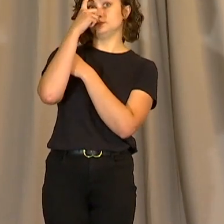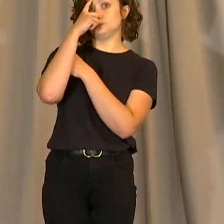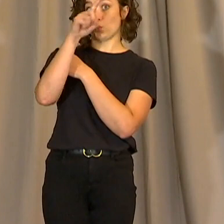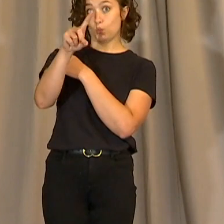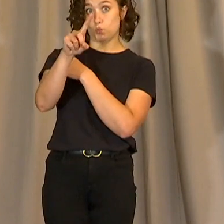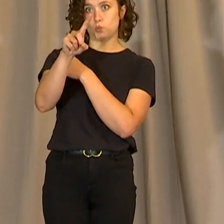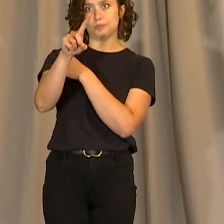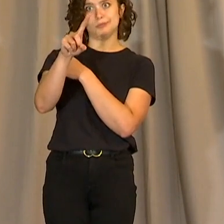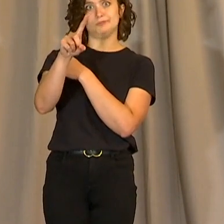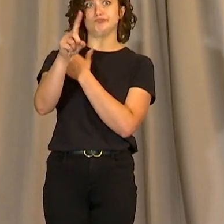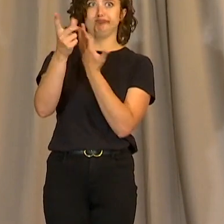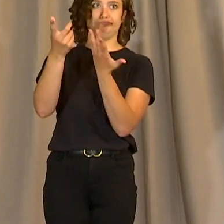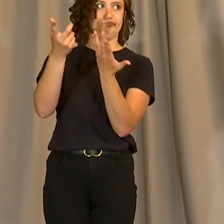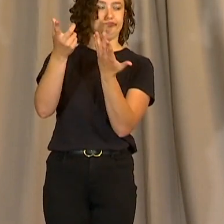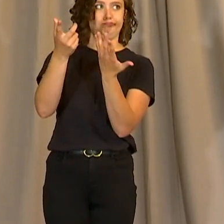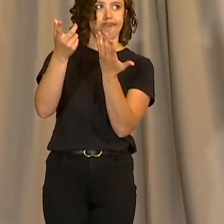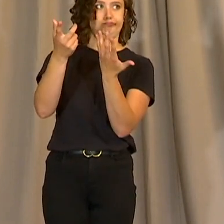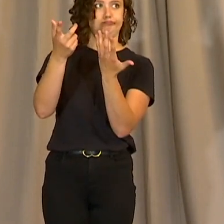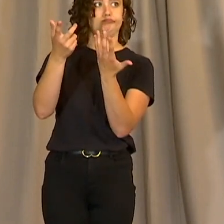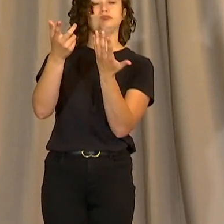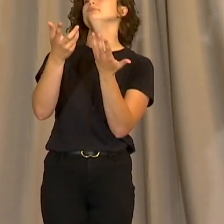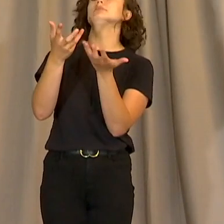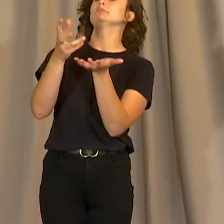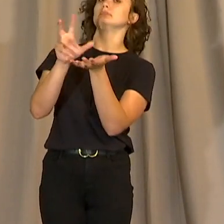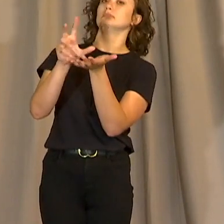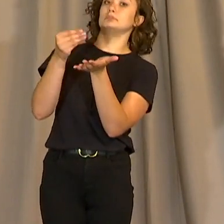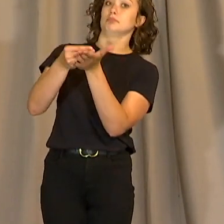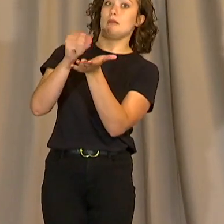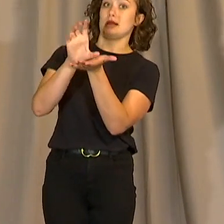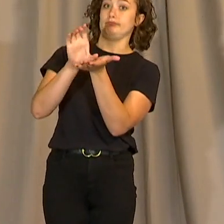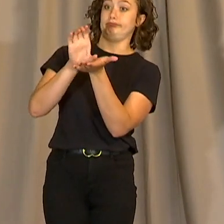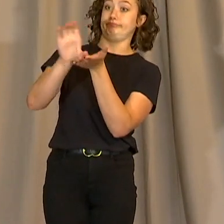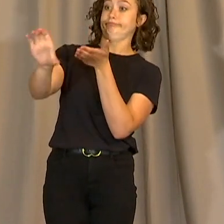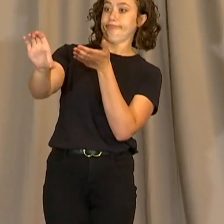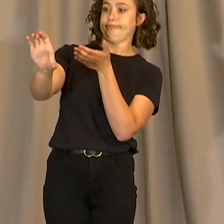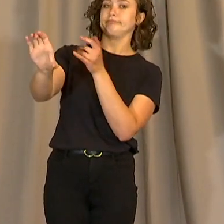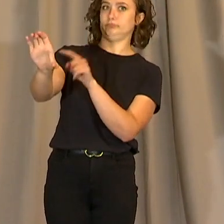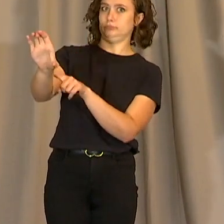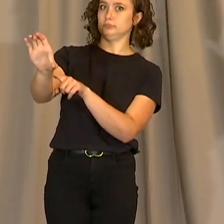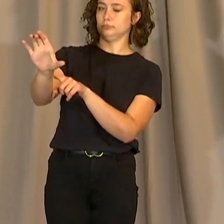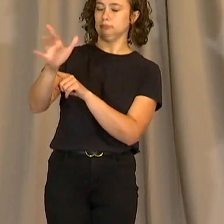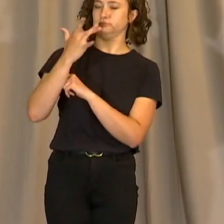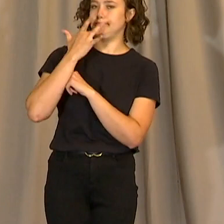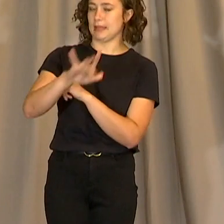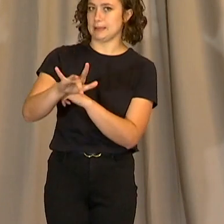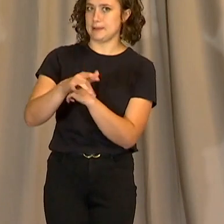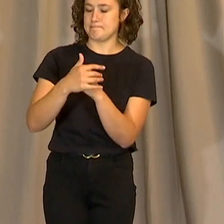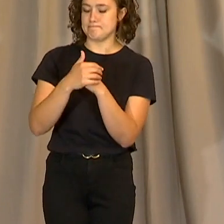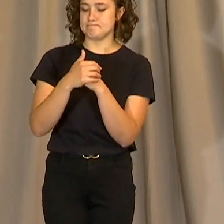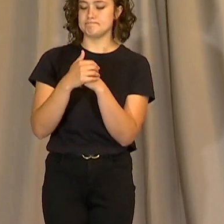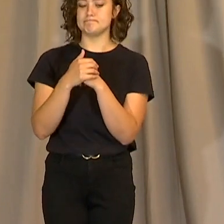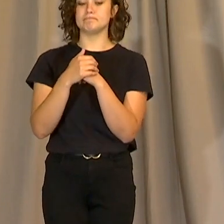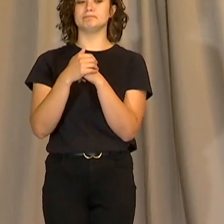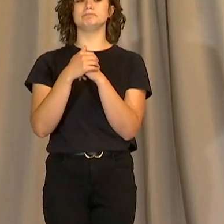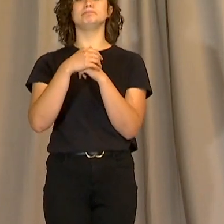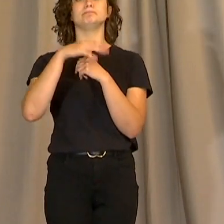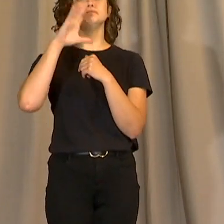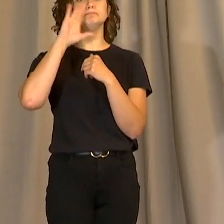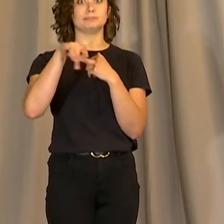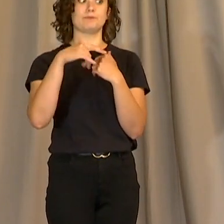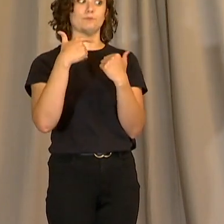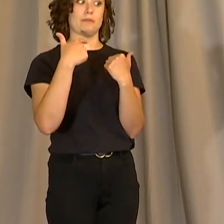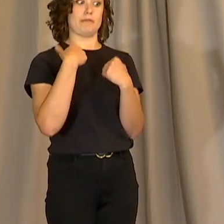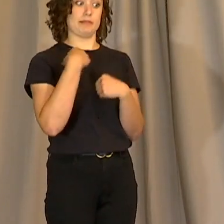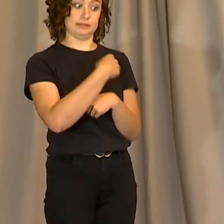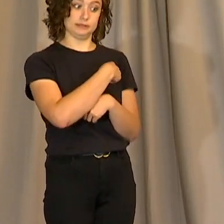for lots of funds expended. I know for us, we spent a lot